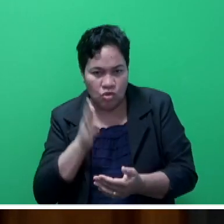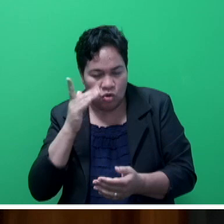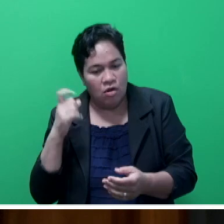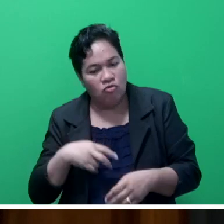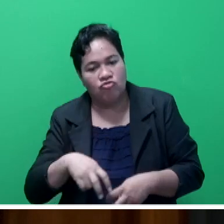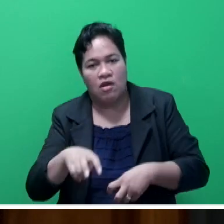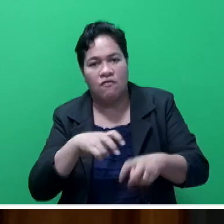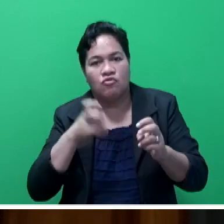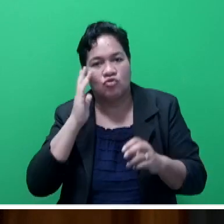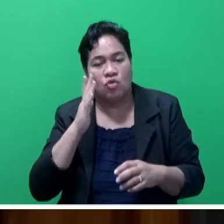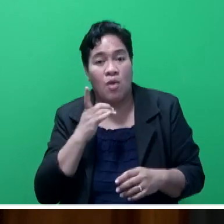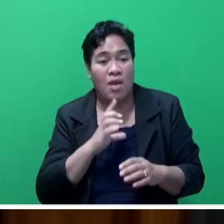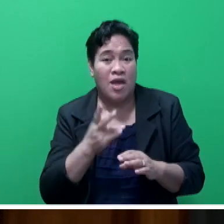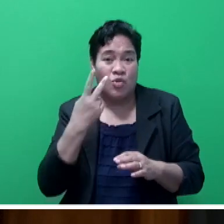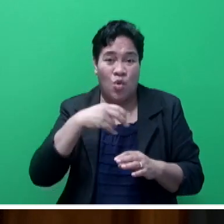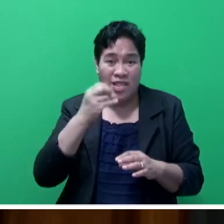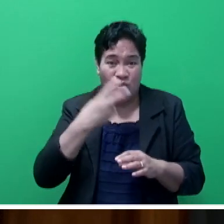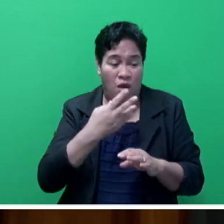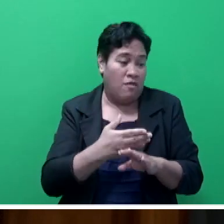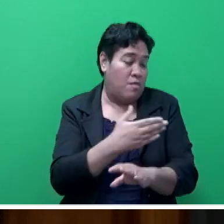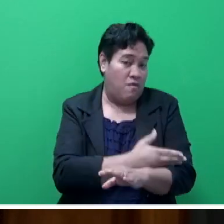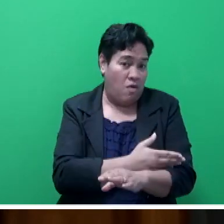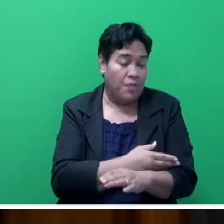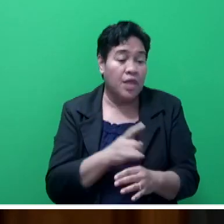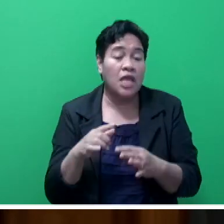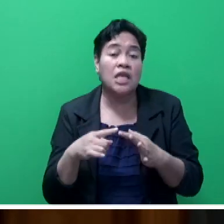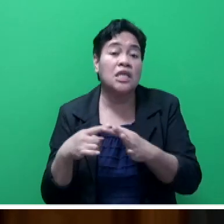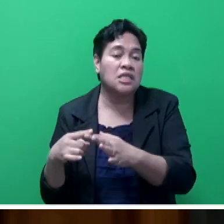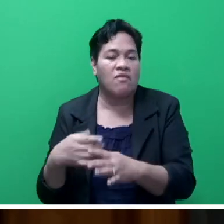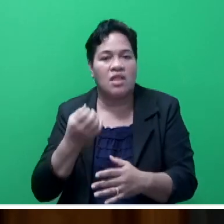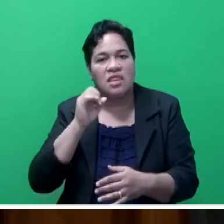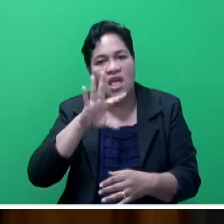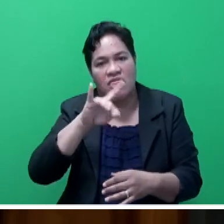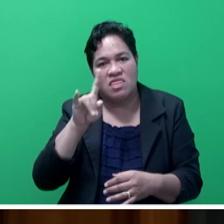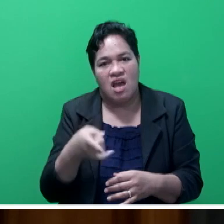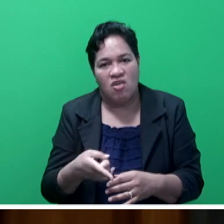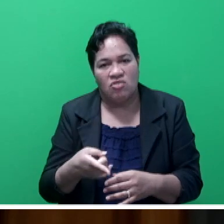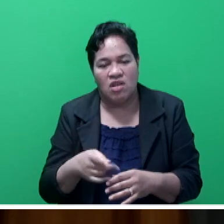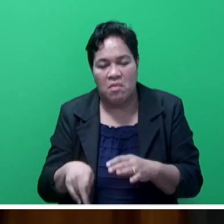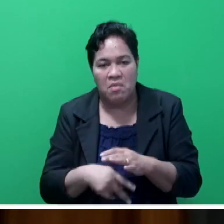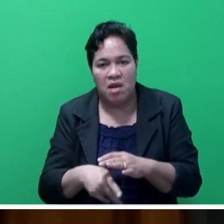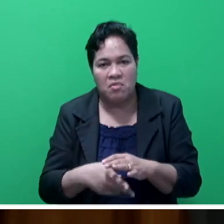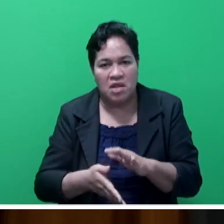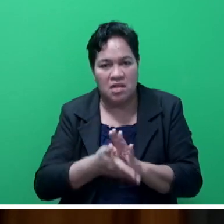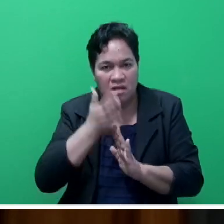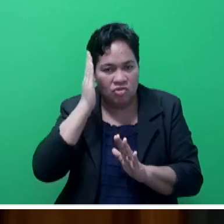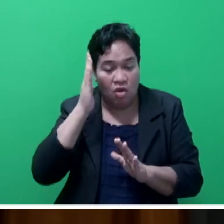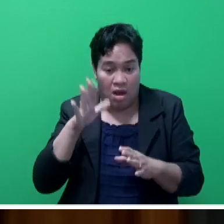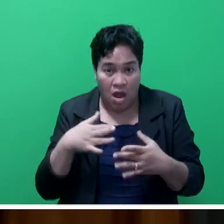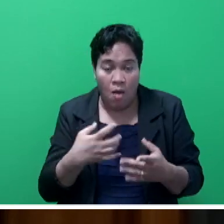2012, before we started this initiative, the Eastern Division, there were about 10,000 students in primary and secondary schools. Today